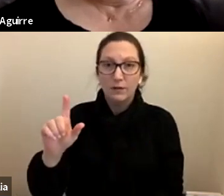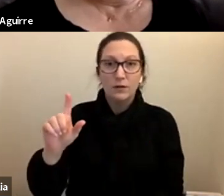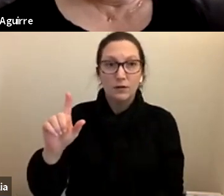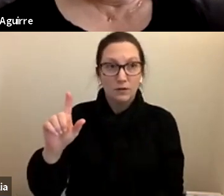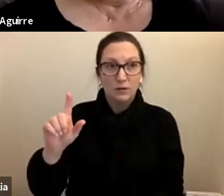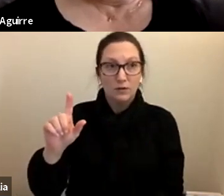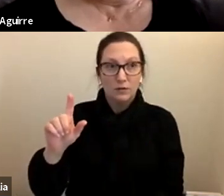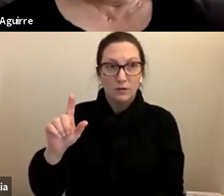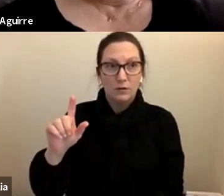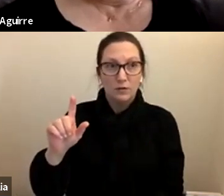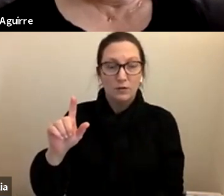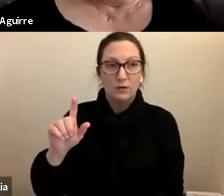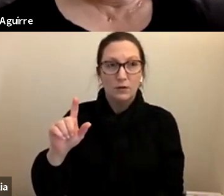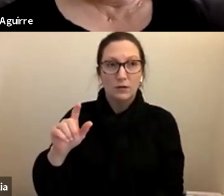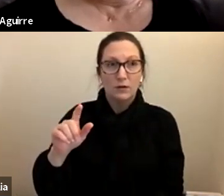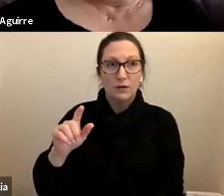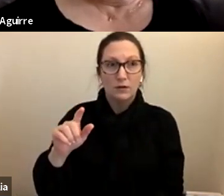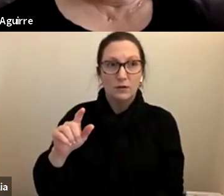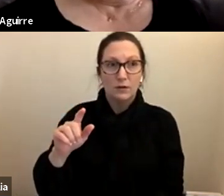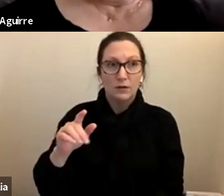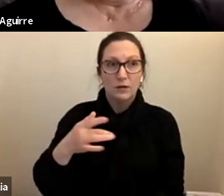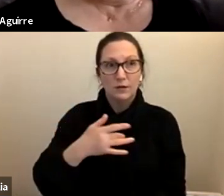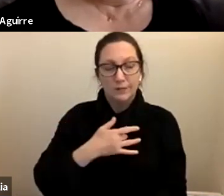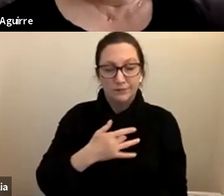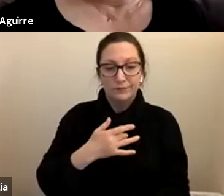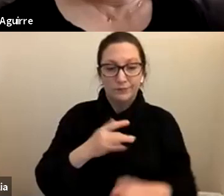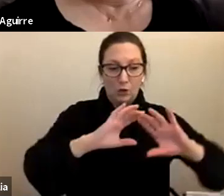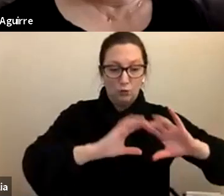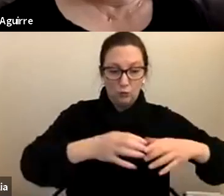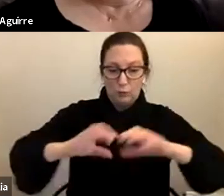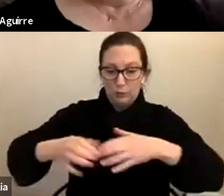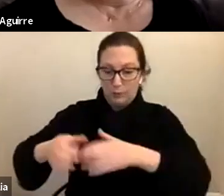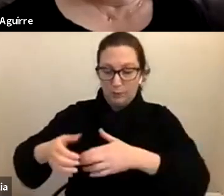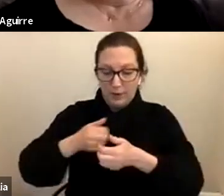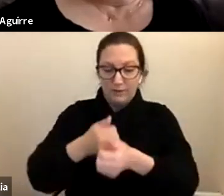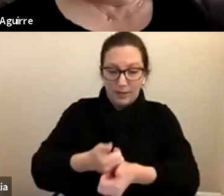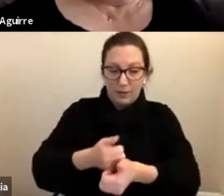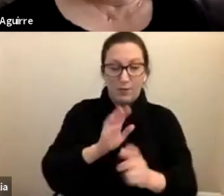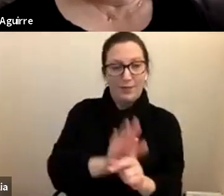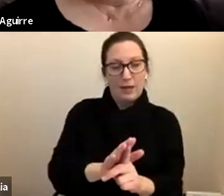are grouped by English language development level. So